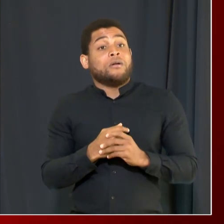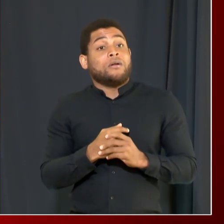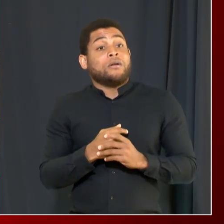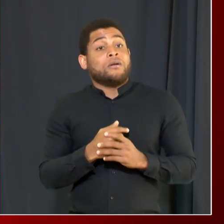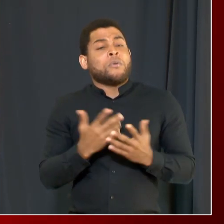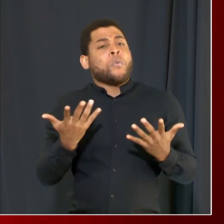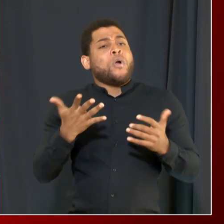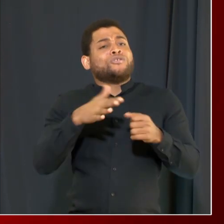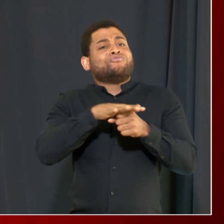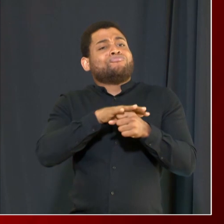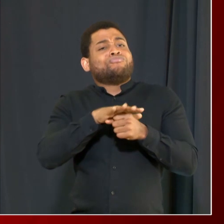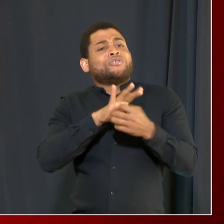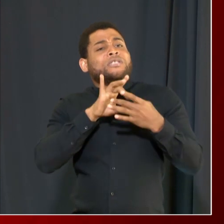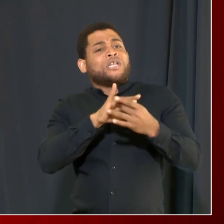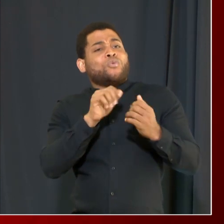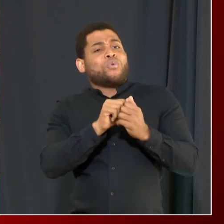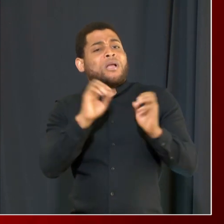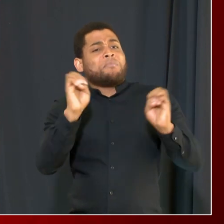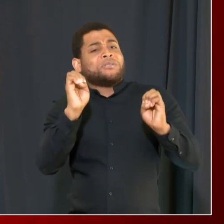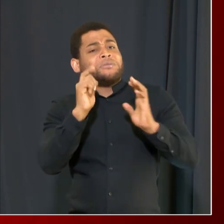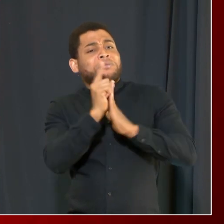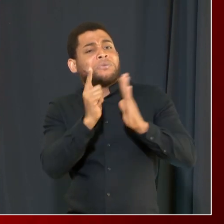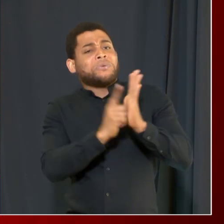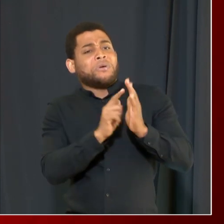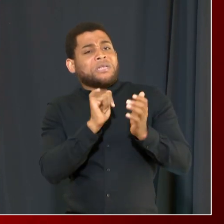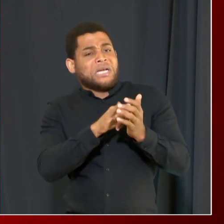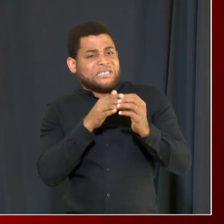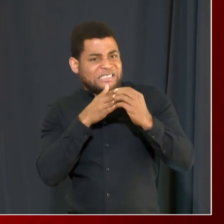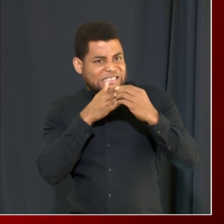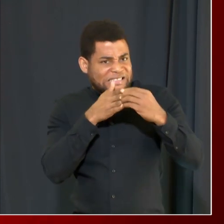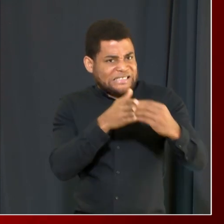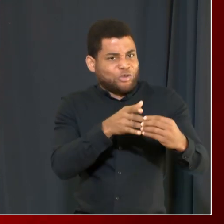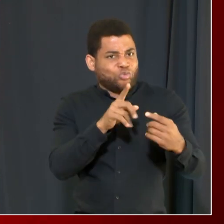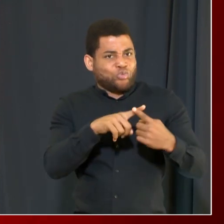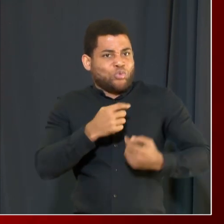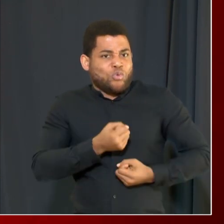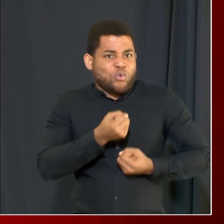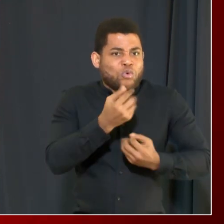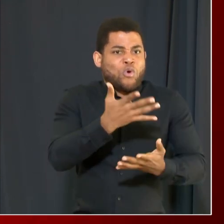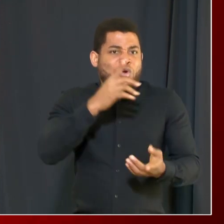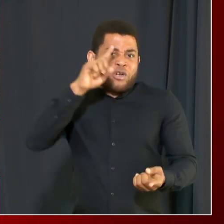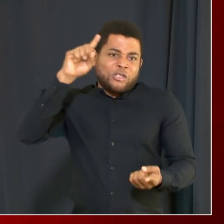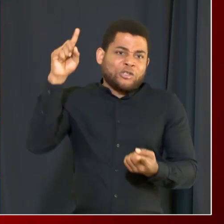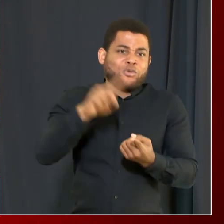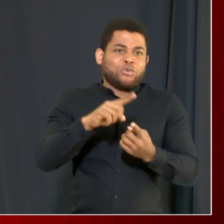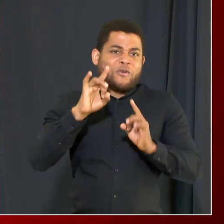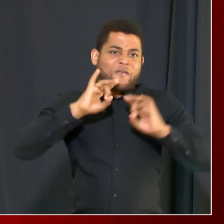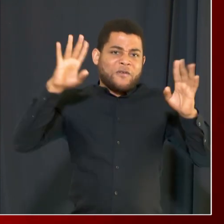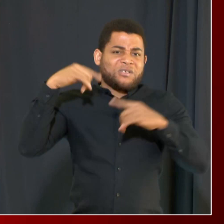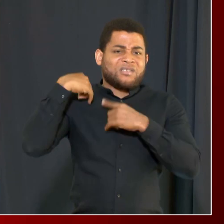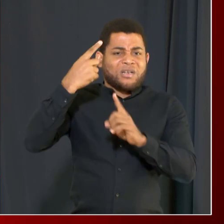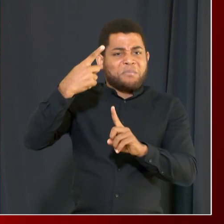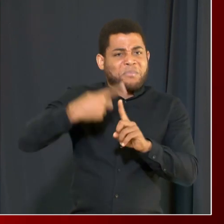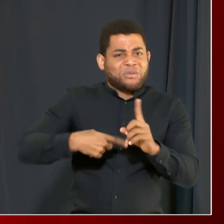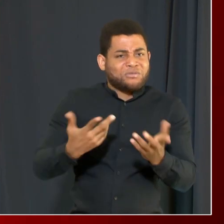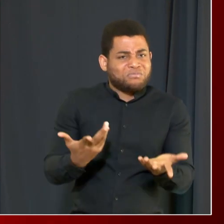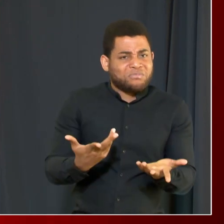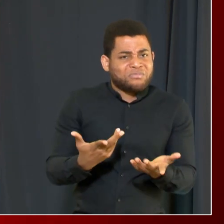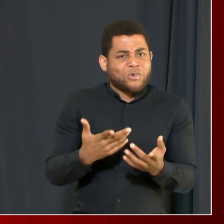emergency legislation can you point to that caused a reduction in violence over the last month? That's my first